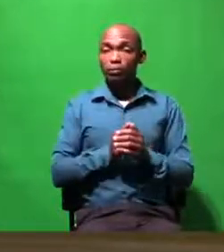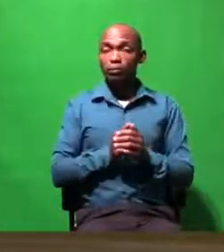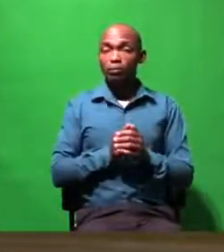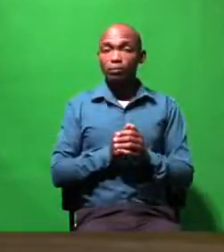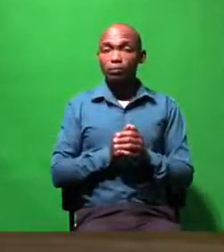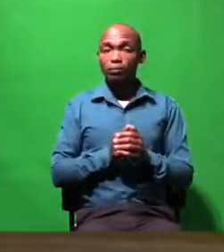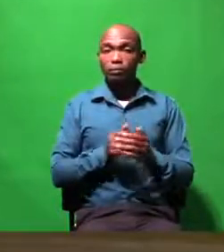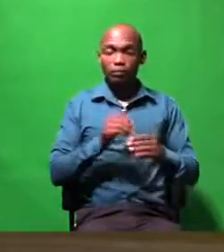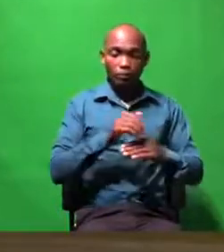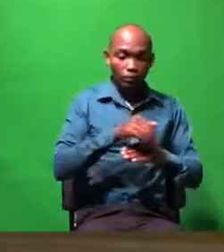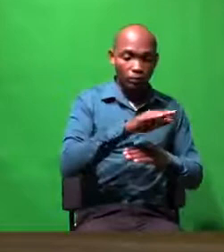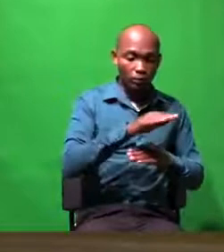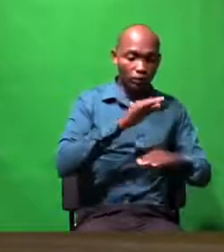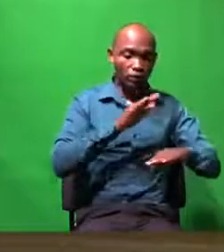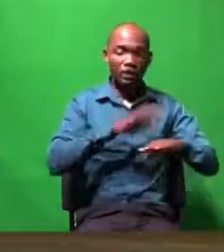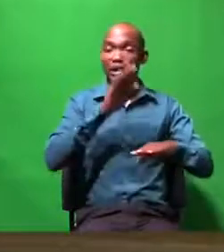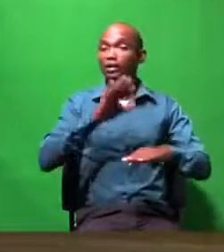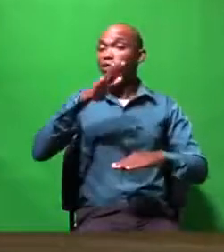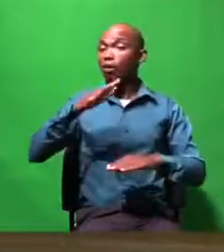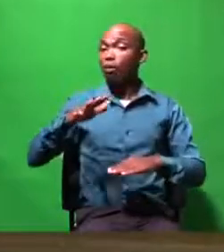can touch the water. Example, that water